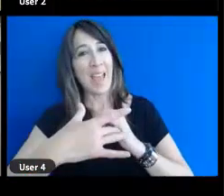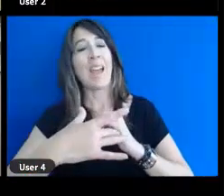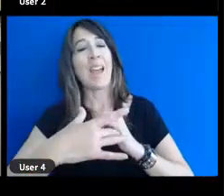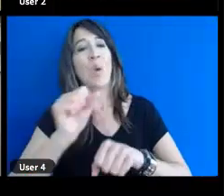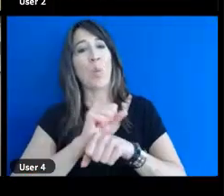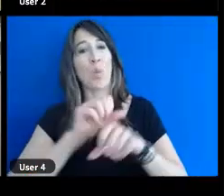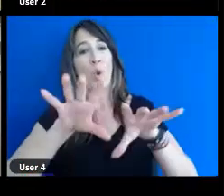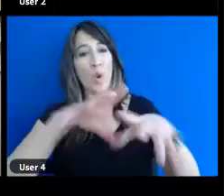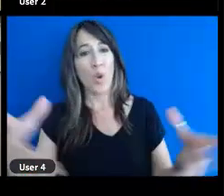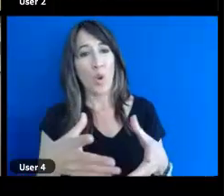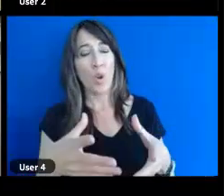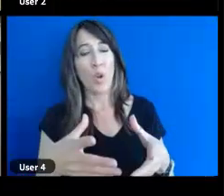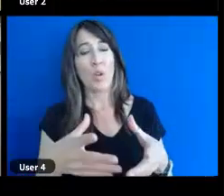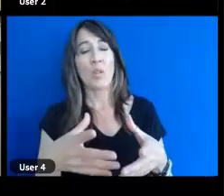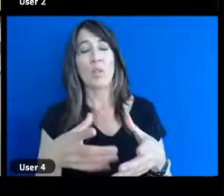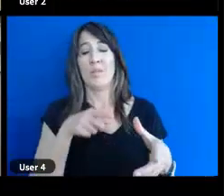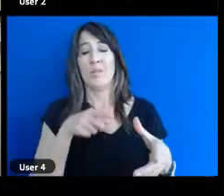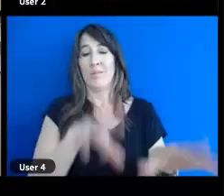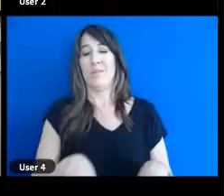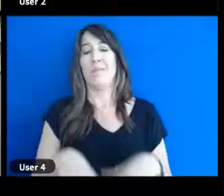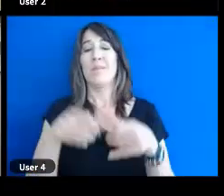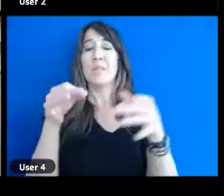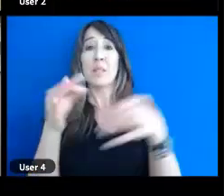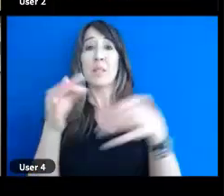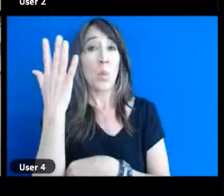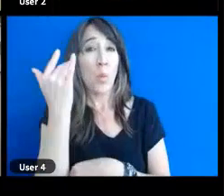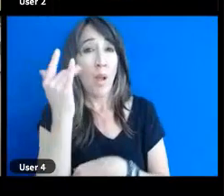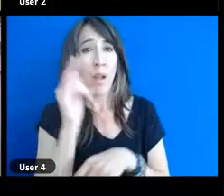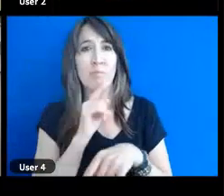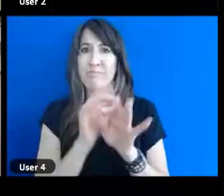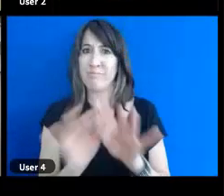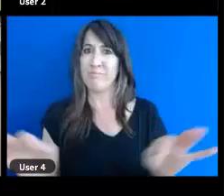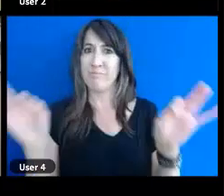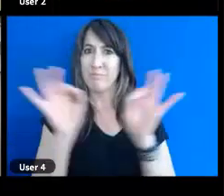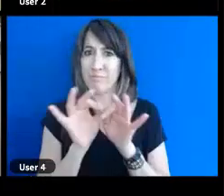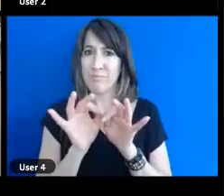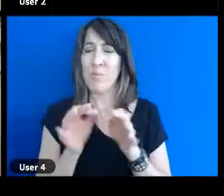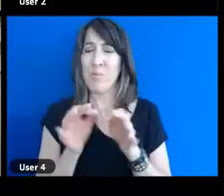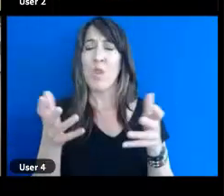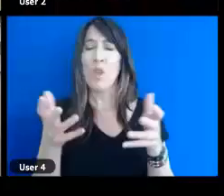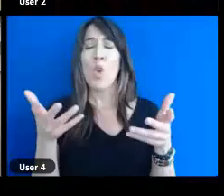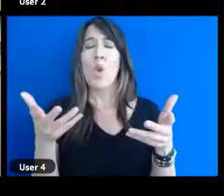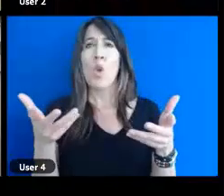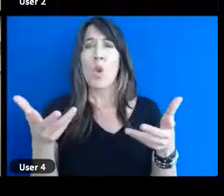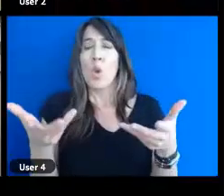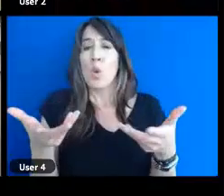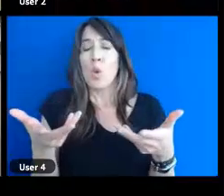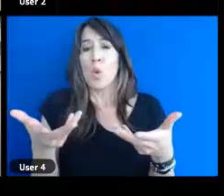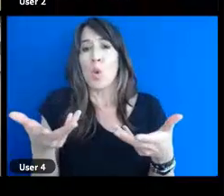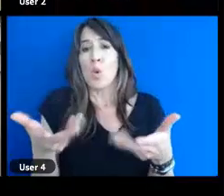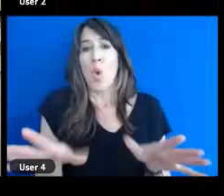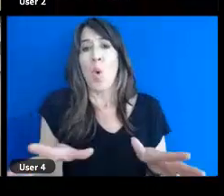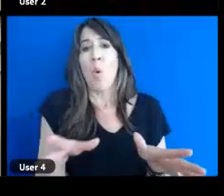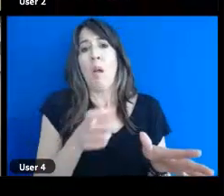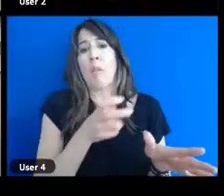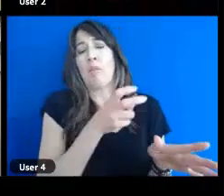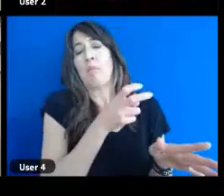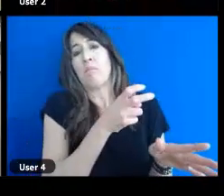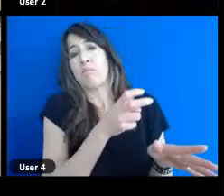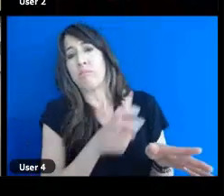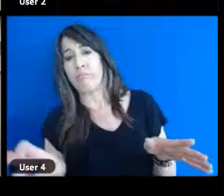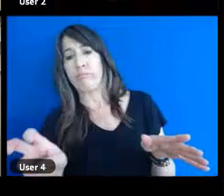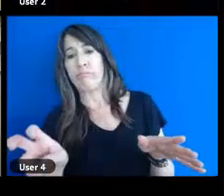tech. And to really explain the why is so important because you don't want